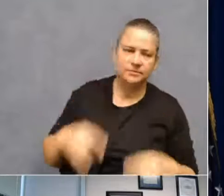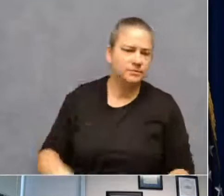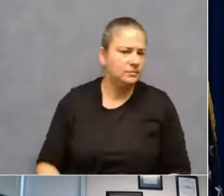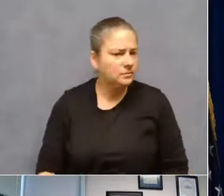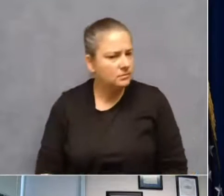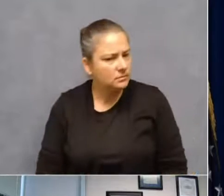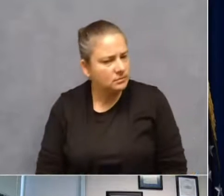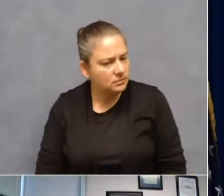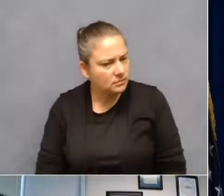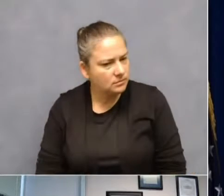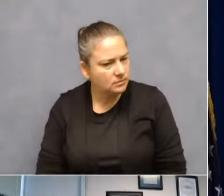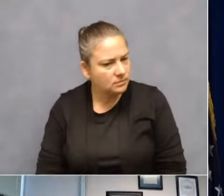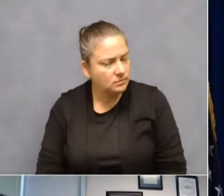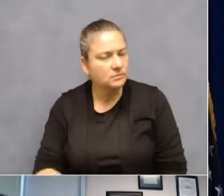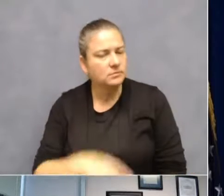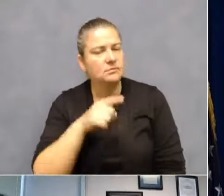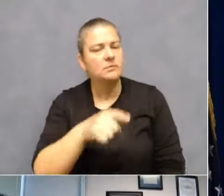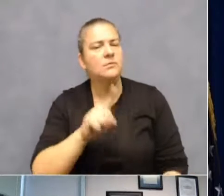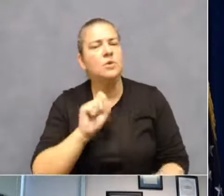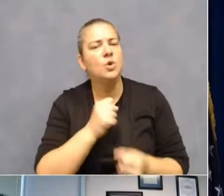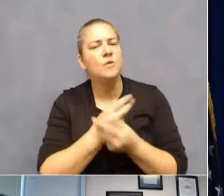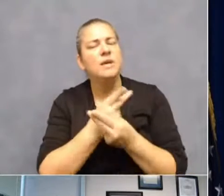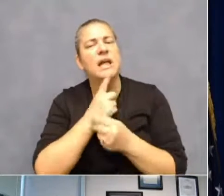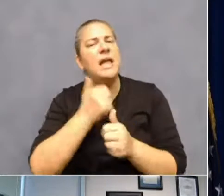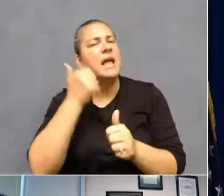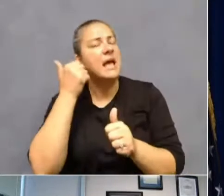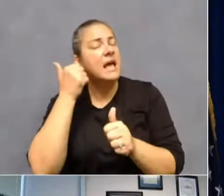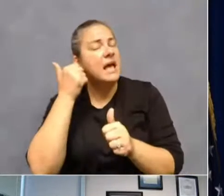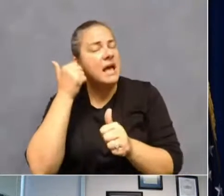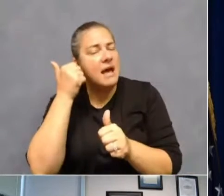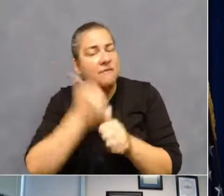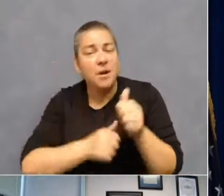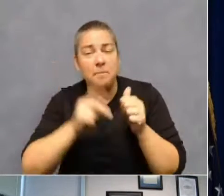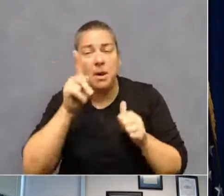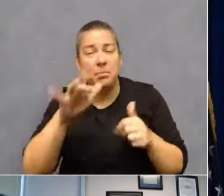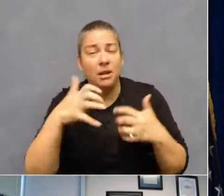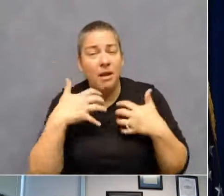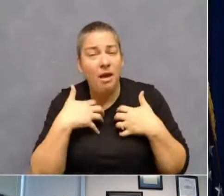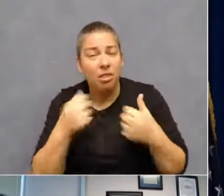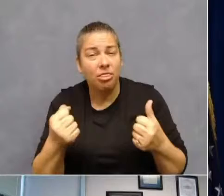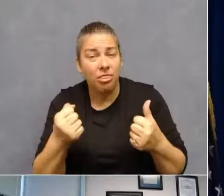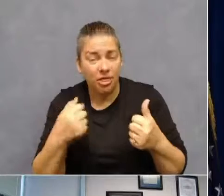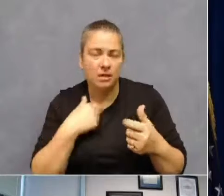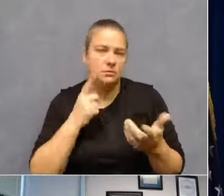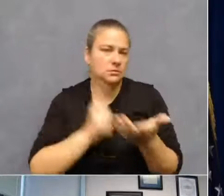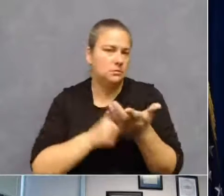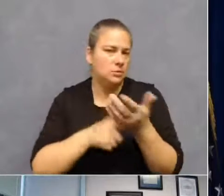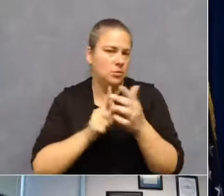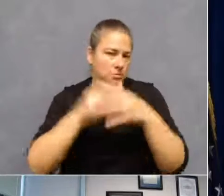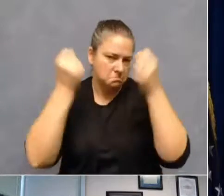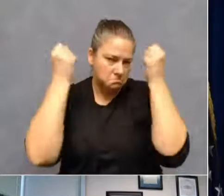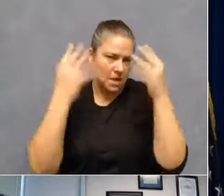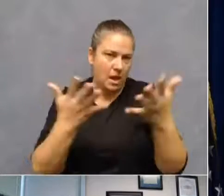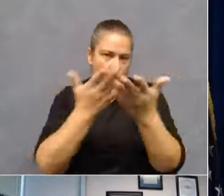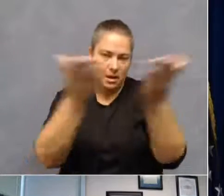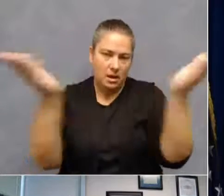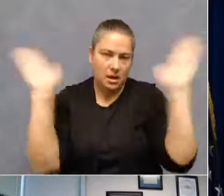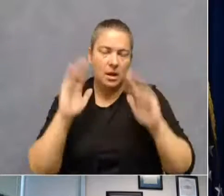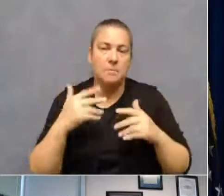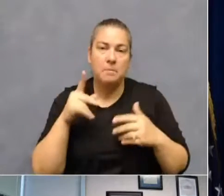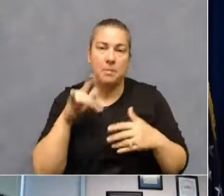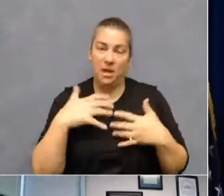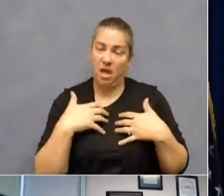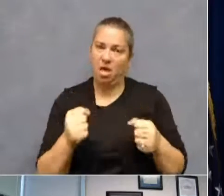Every credible public health person that I listen to, and I get to communicate with a lot of them regularly, believes that the